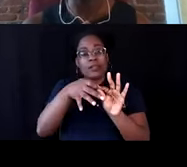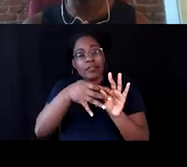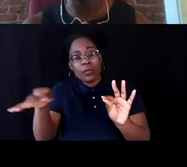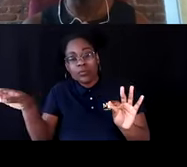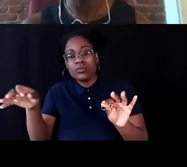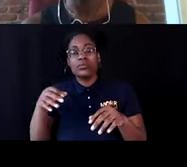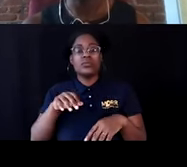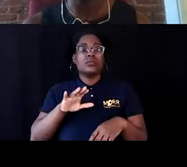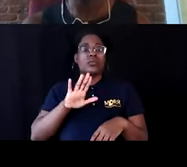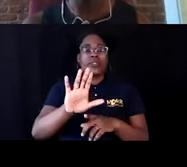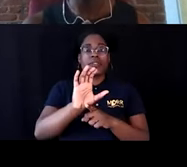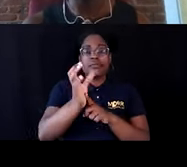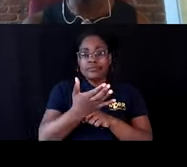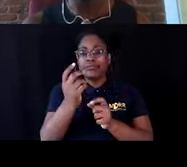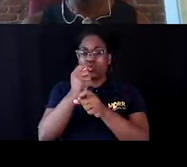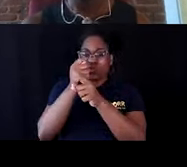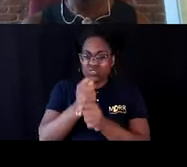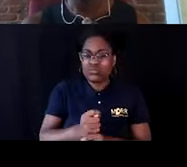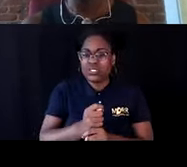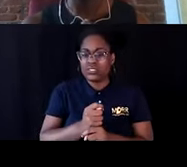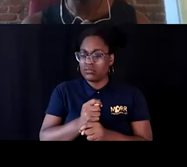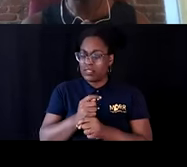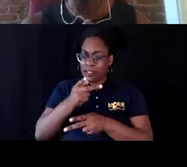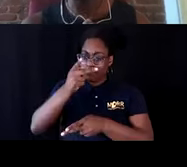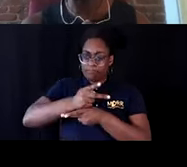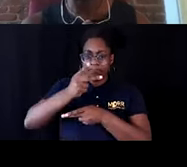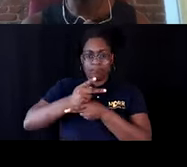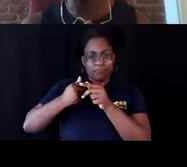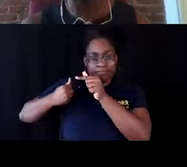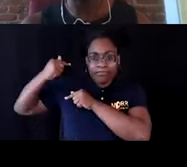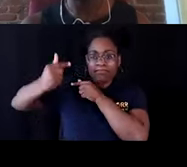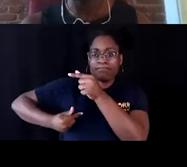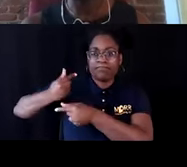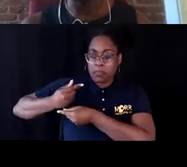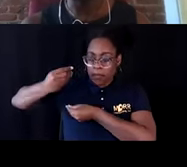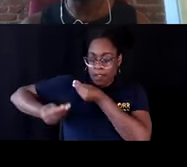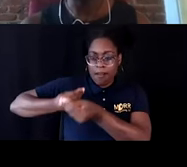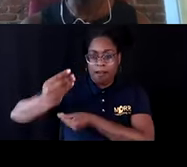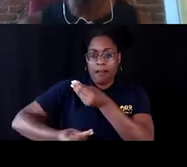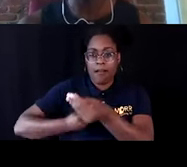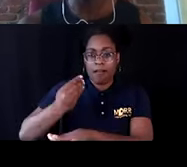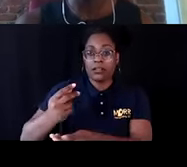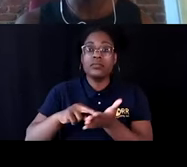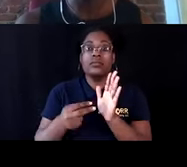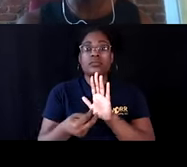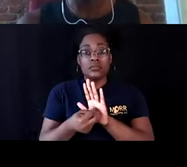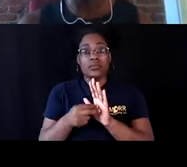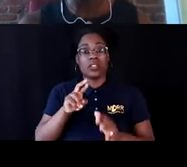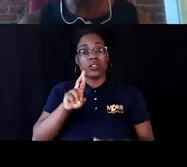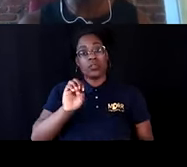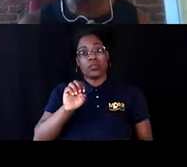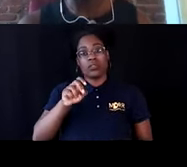the East Coast. And so, recently, the rematriation of Lenape Hoking, or the rematriation of